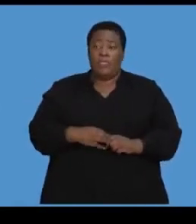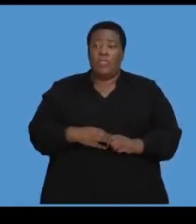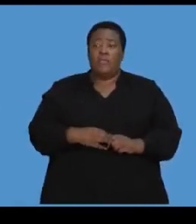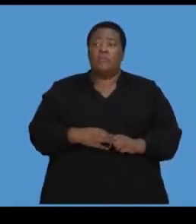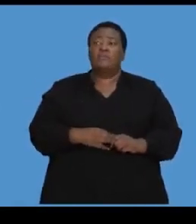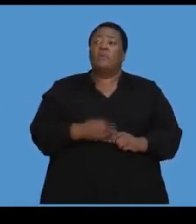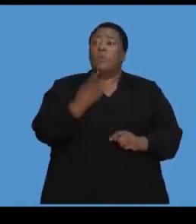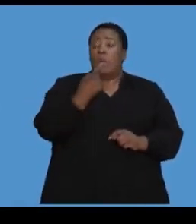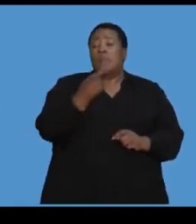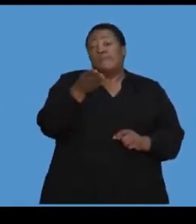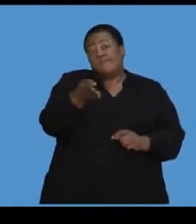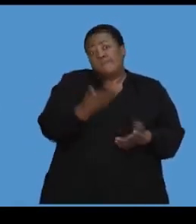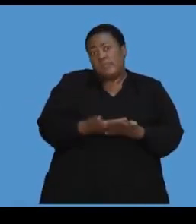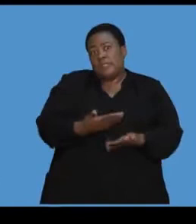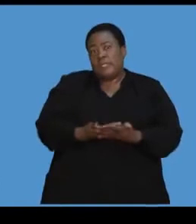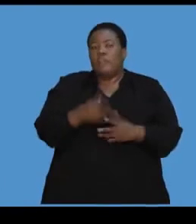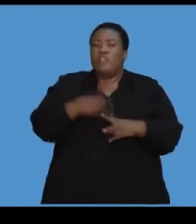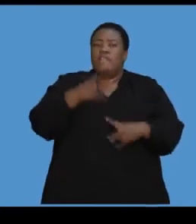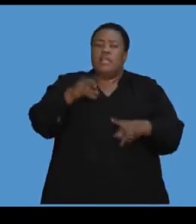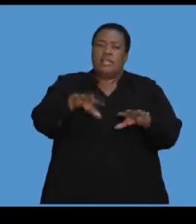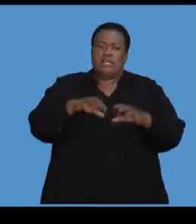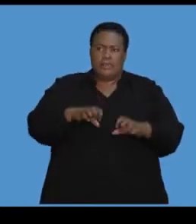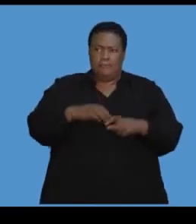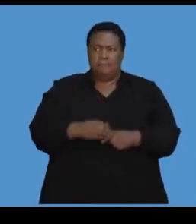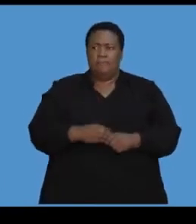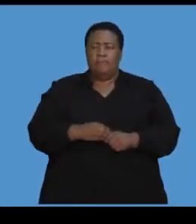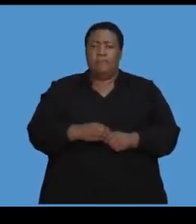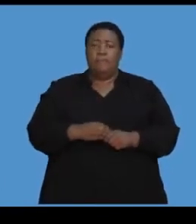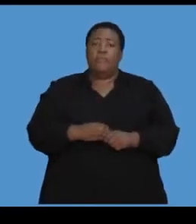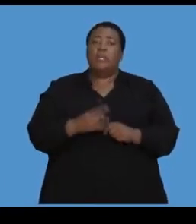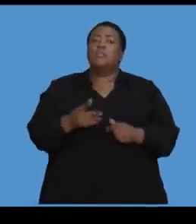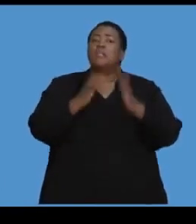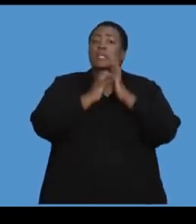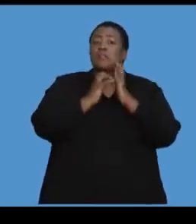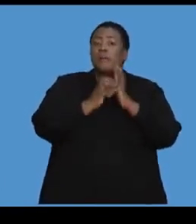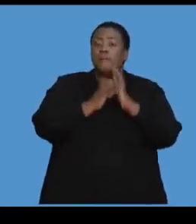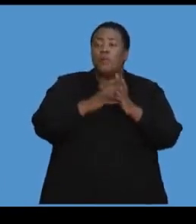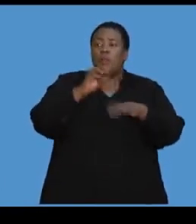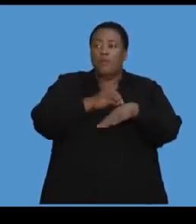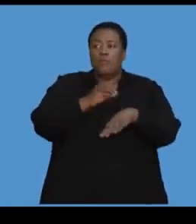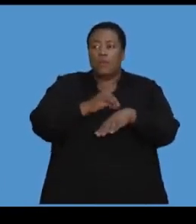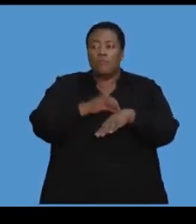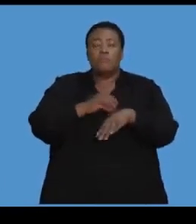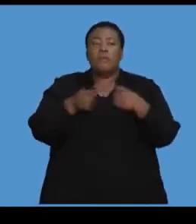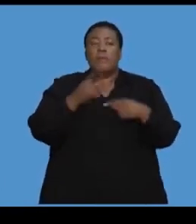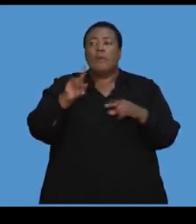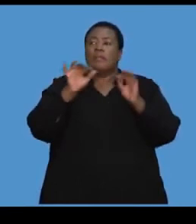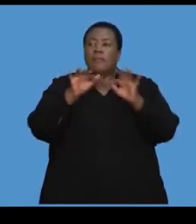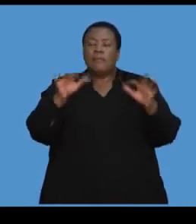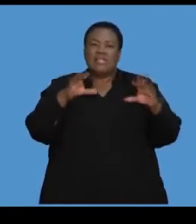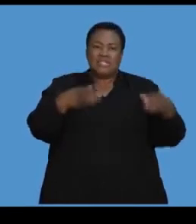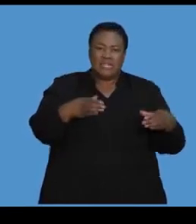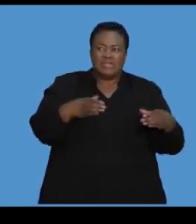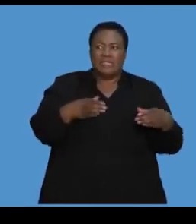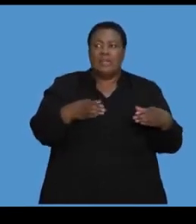is or might be there in the final exam. Then outline examples of problems with regards to public sector